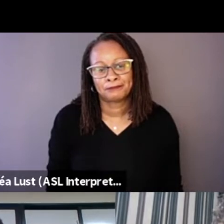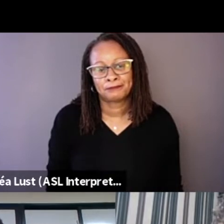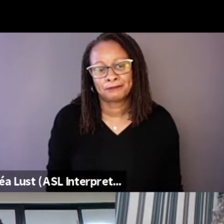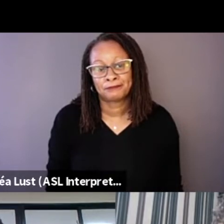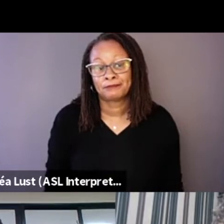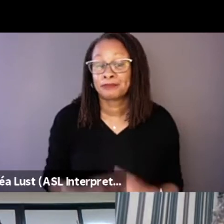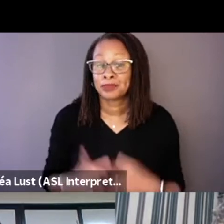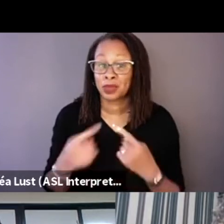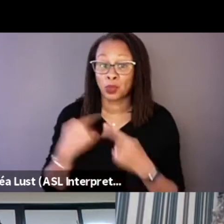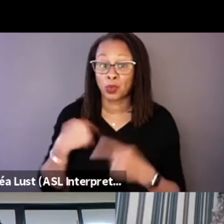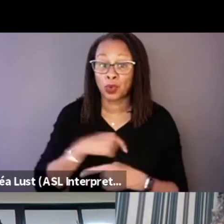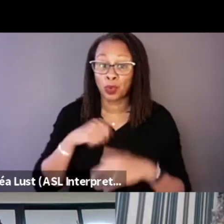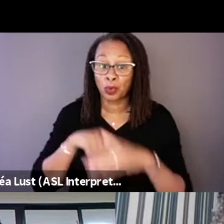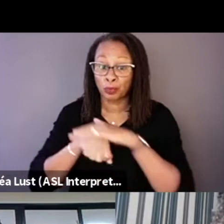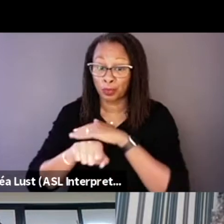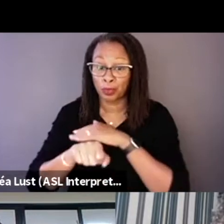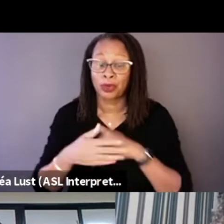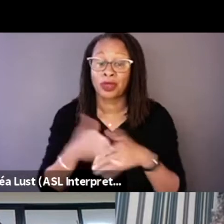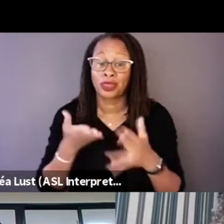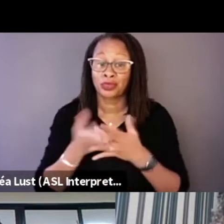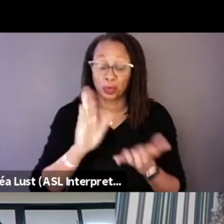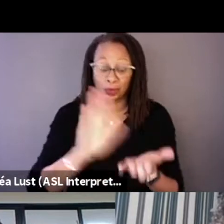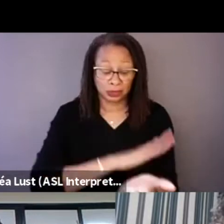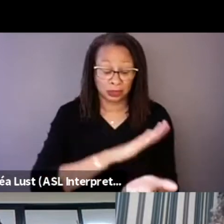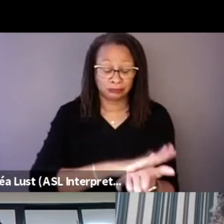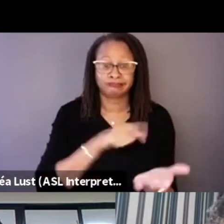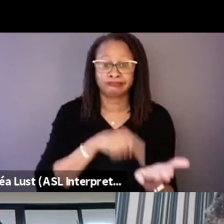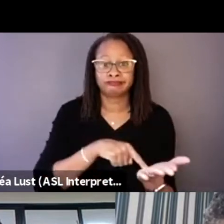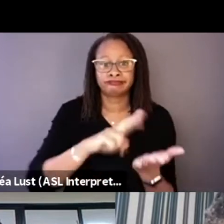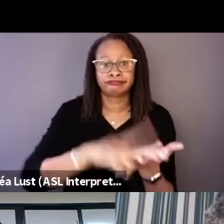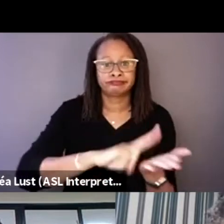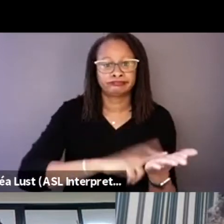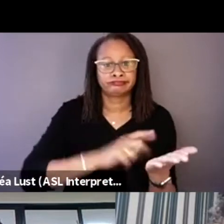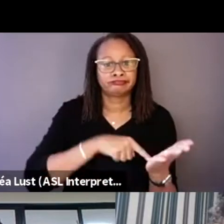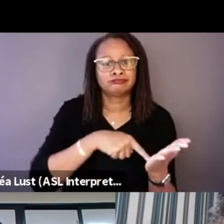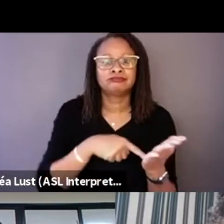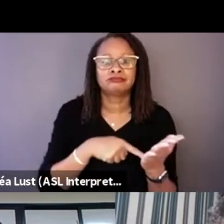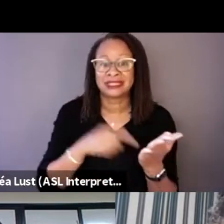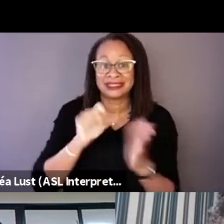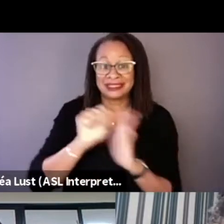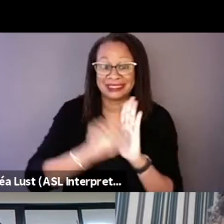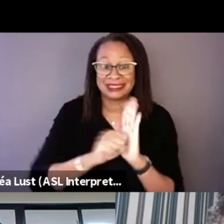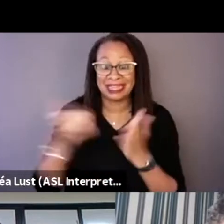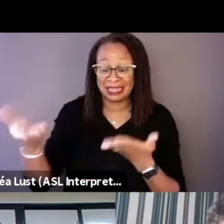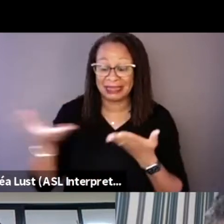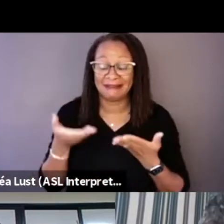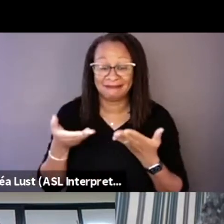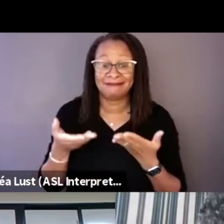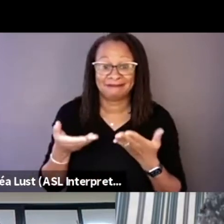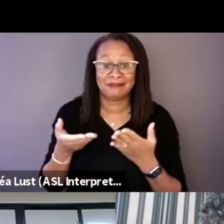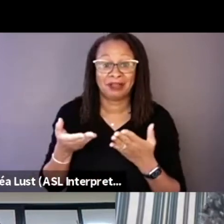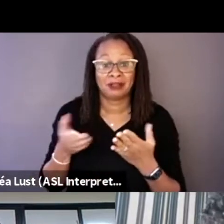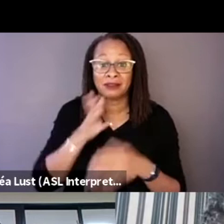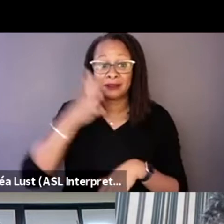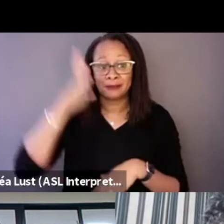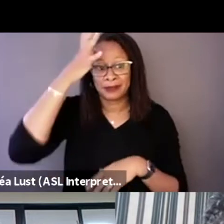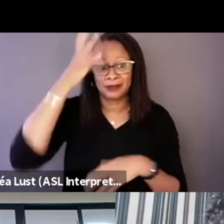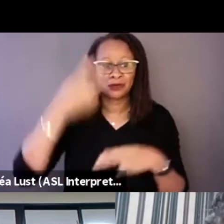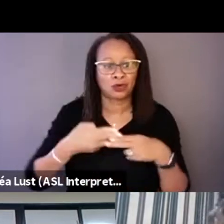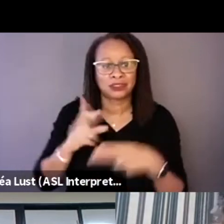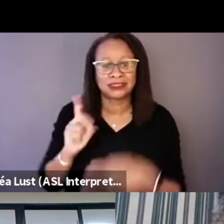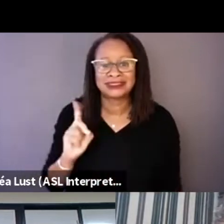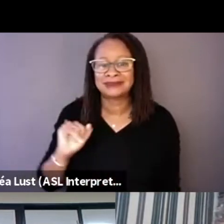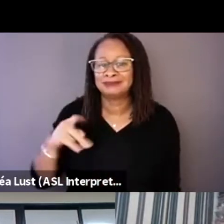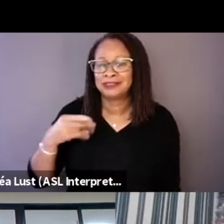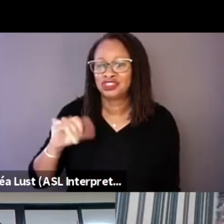When we're born, through documentation that the state gives our parents, this is called as the fichas. Este